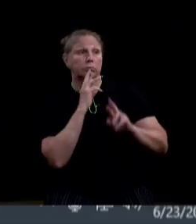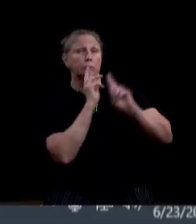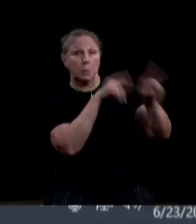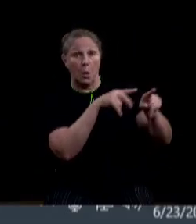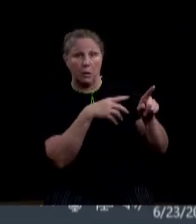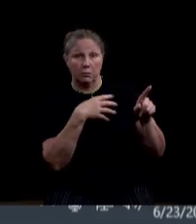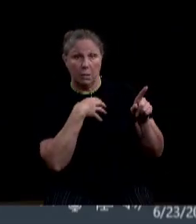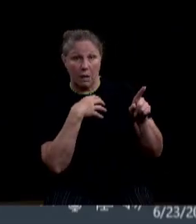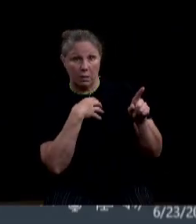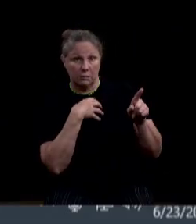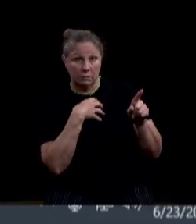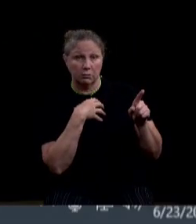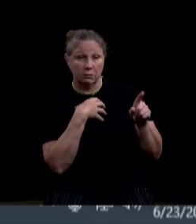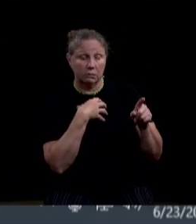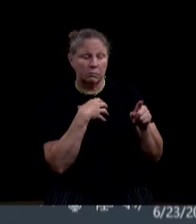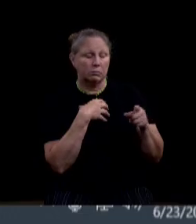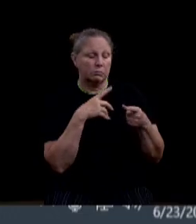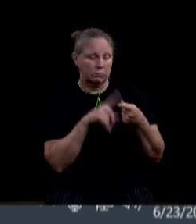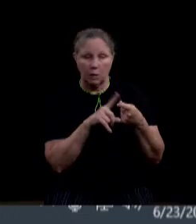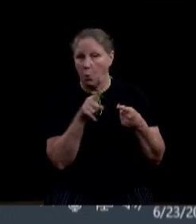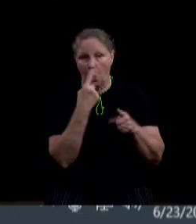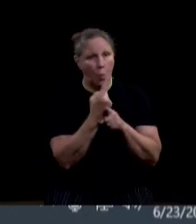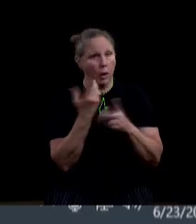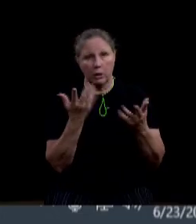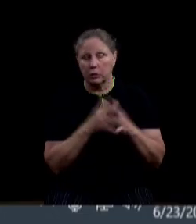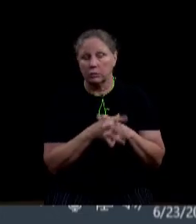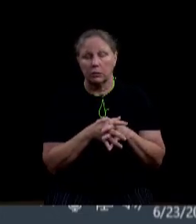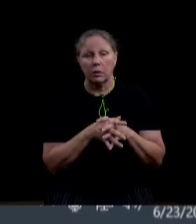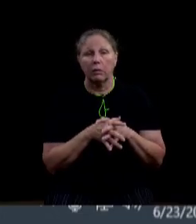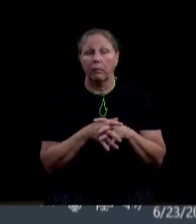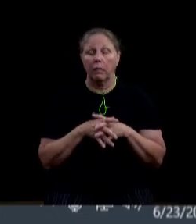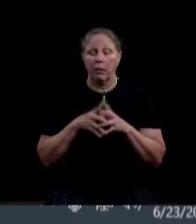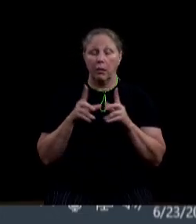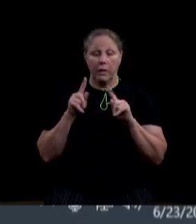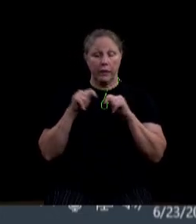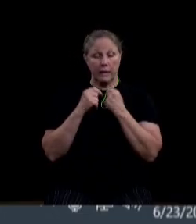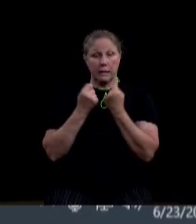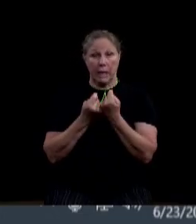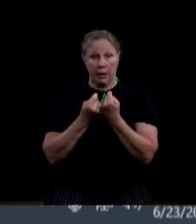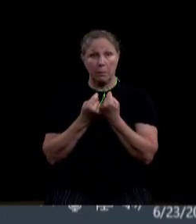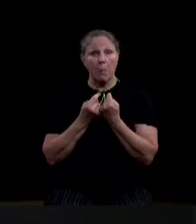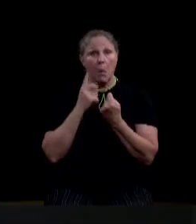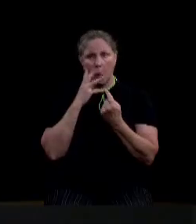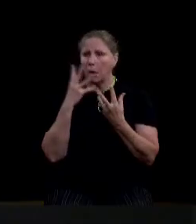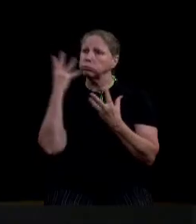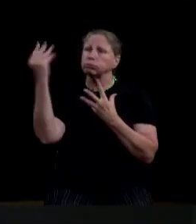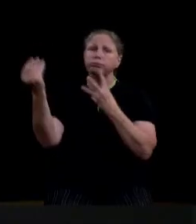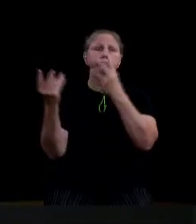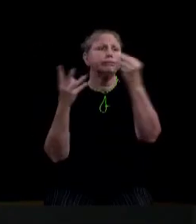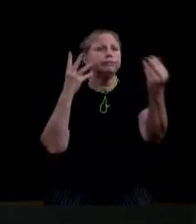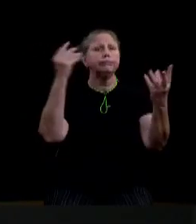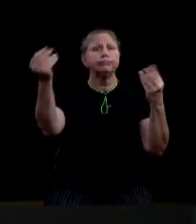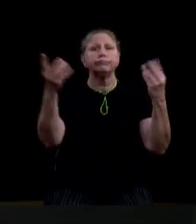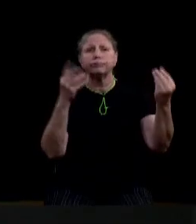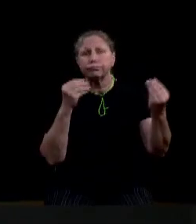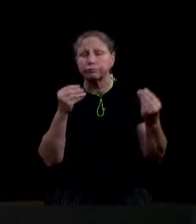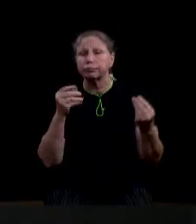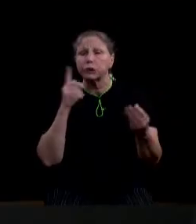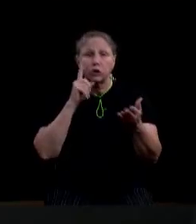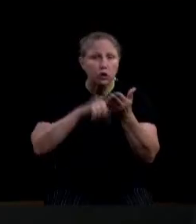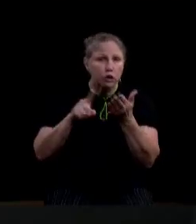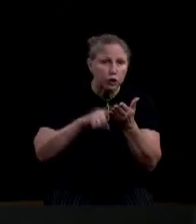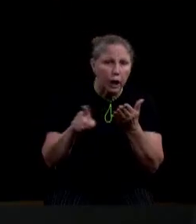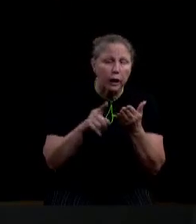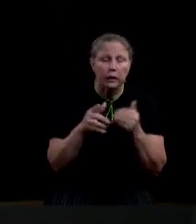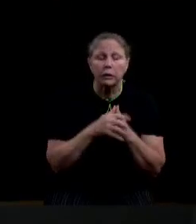Our enforcement team will go out to those complaints, and then if businesses have